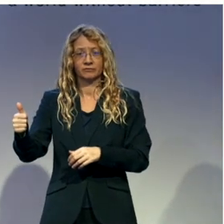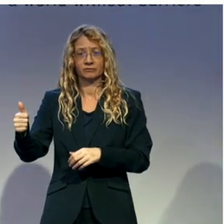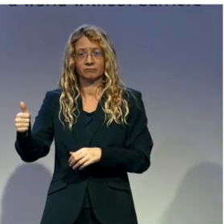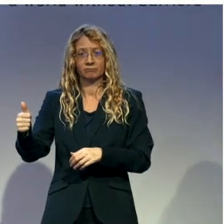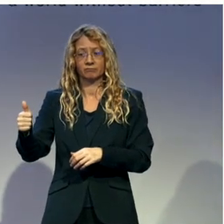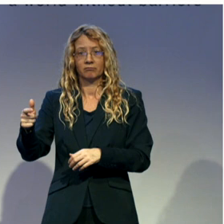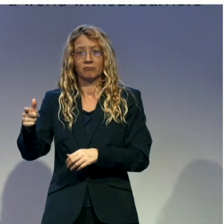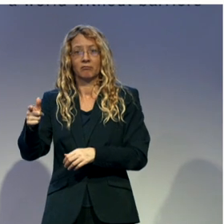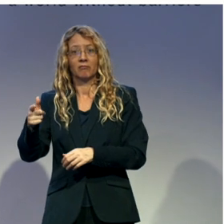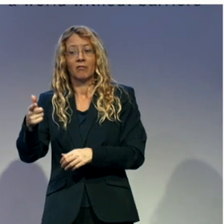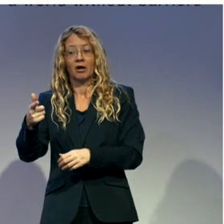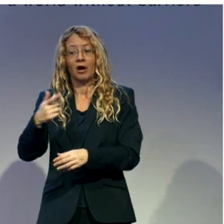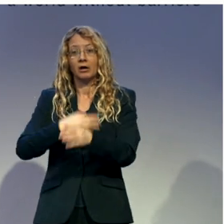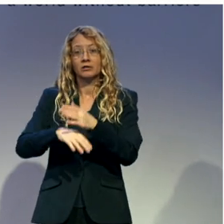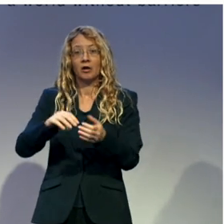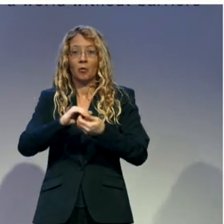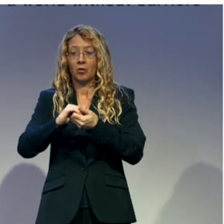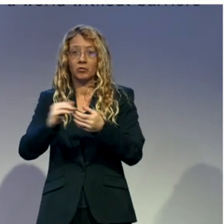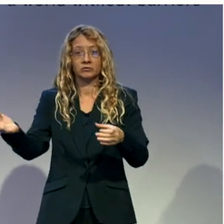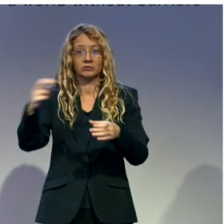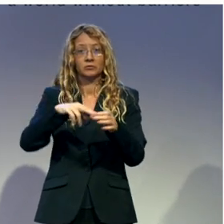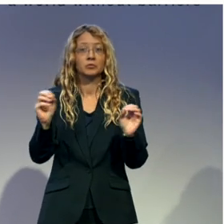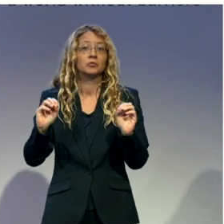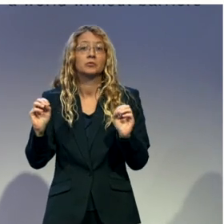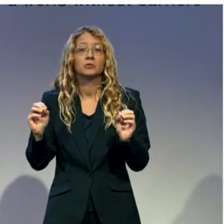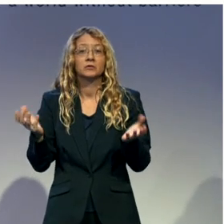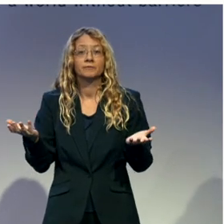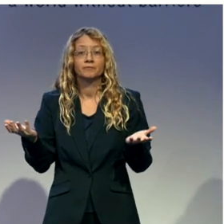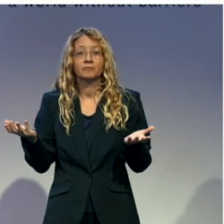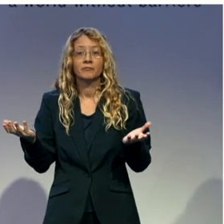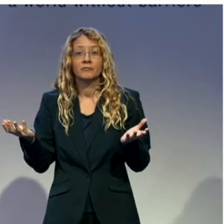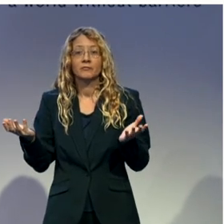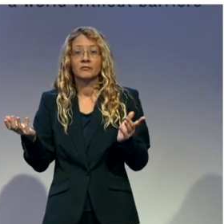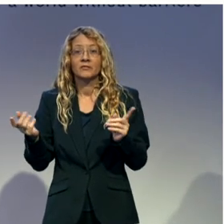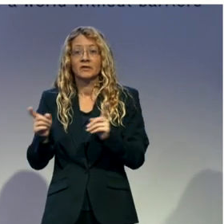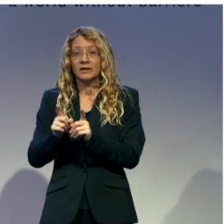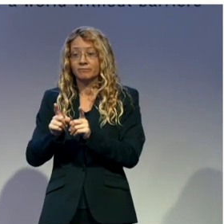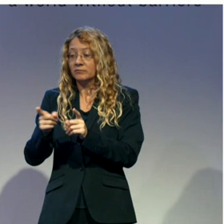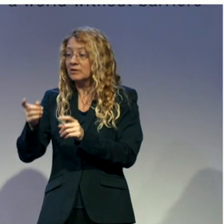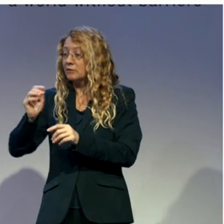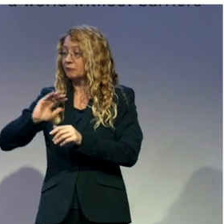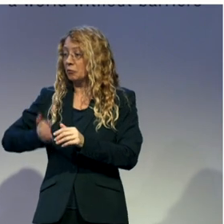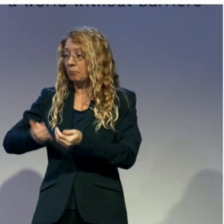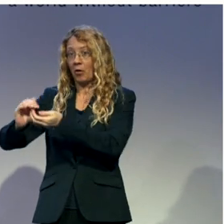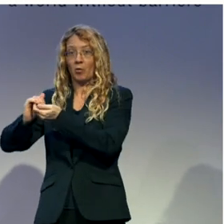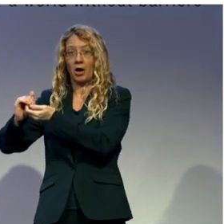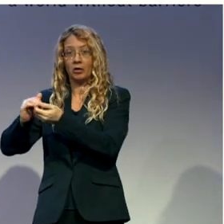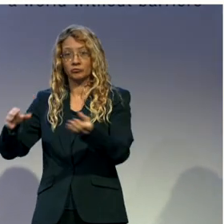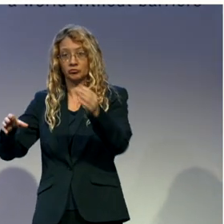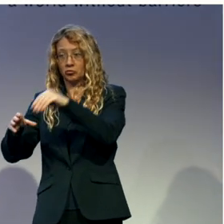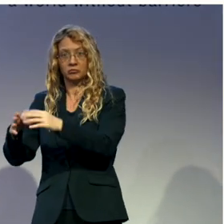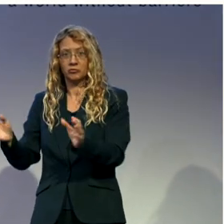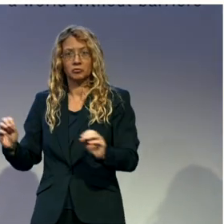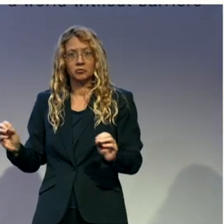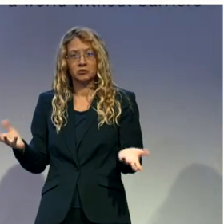disabilities are hardly represented in women's rights organizations. This means that women with disabilities have no space and no place where they can